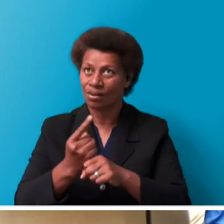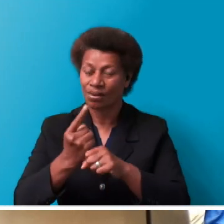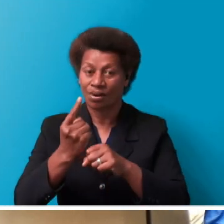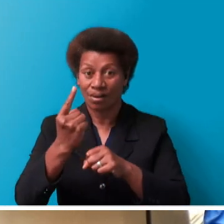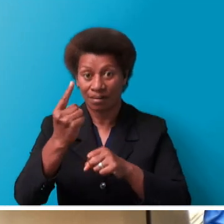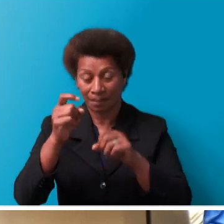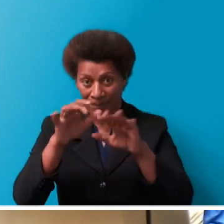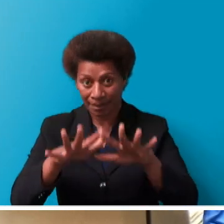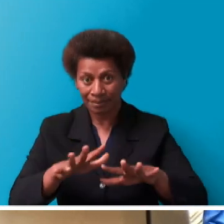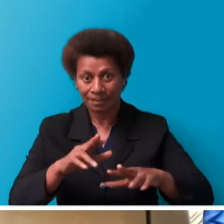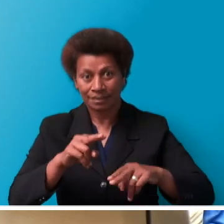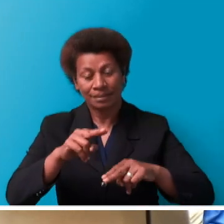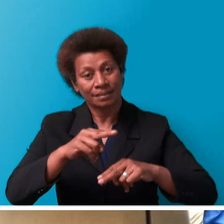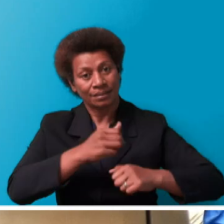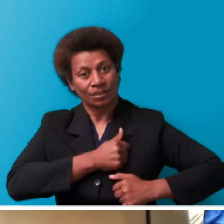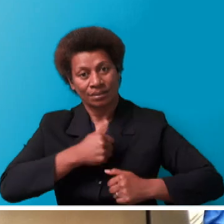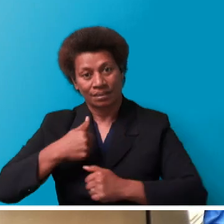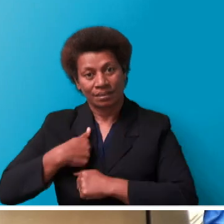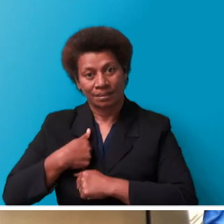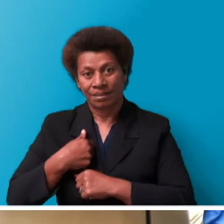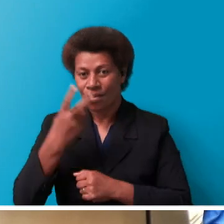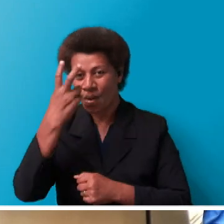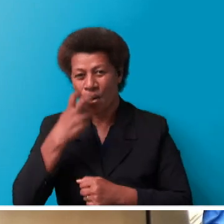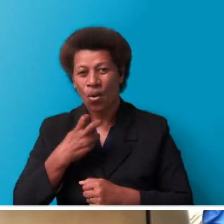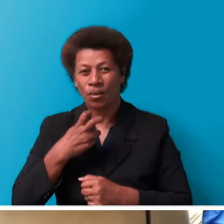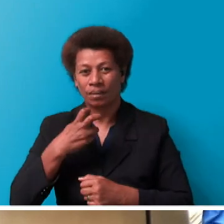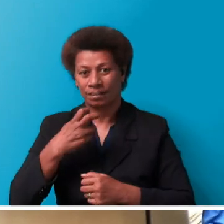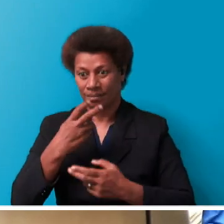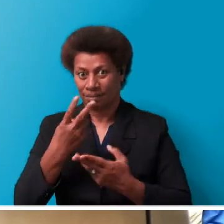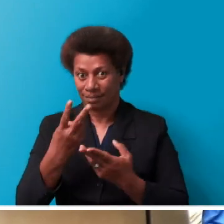Military Forces, our veterans, and may He bless